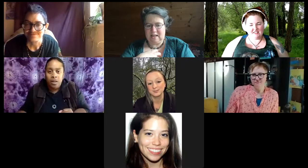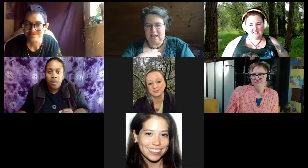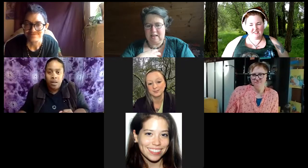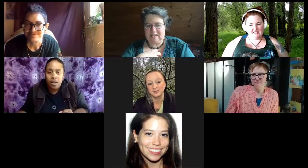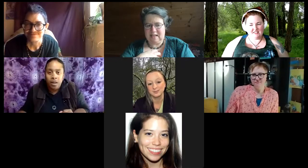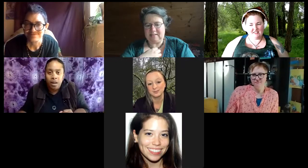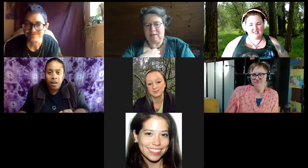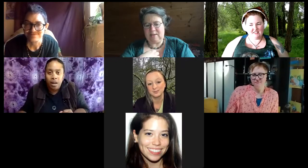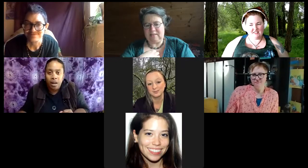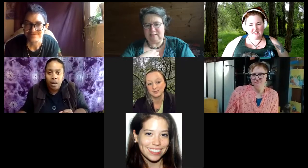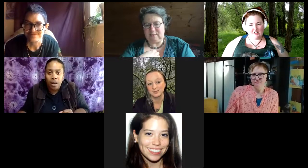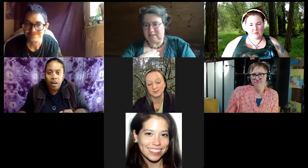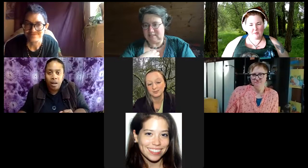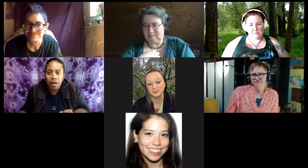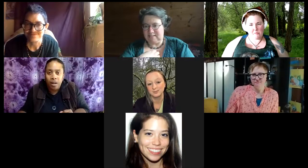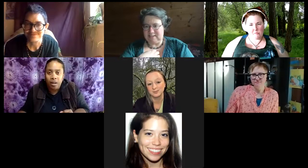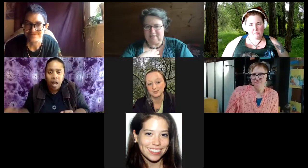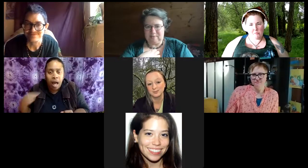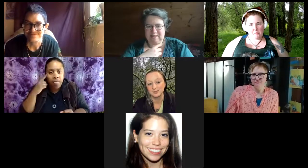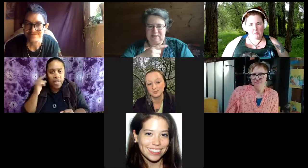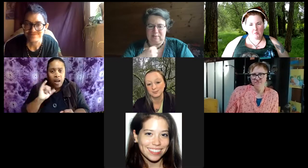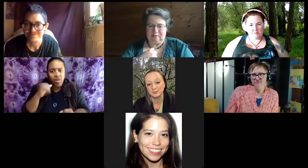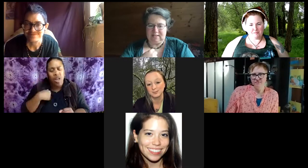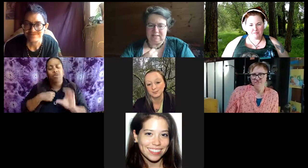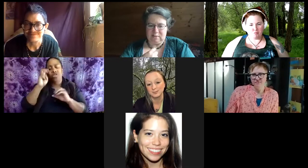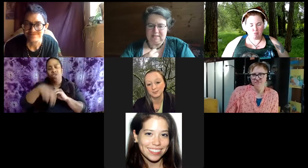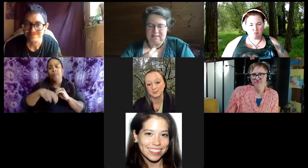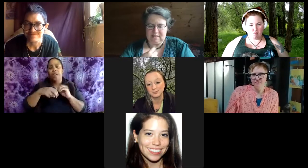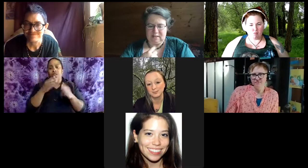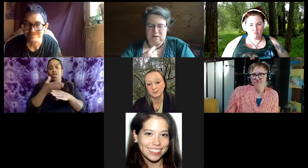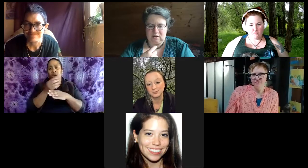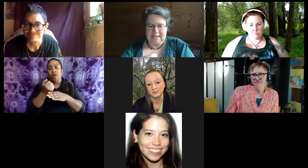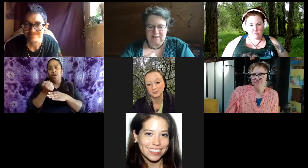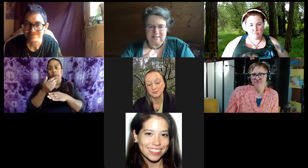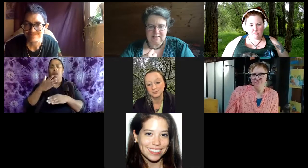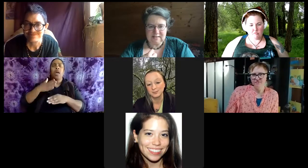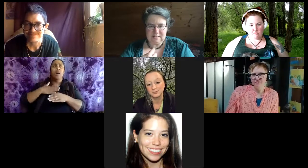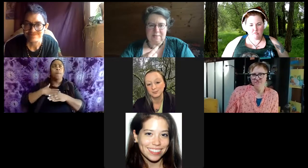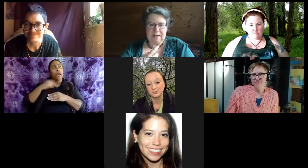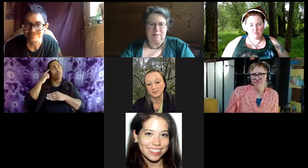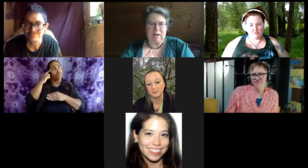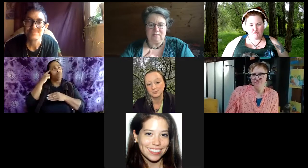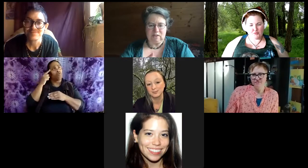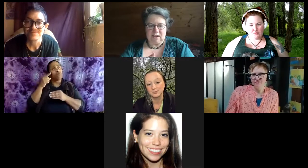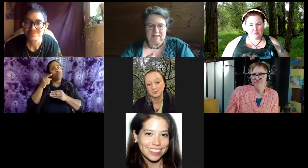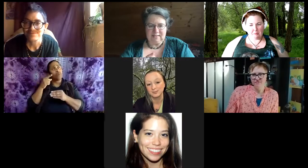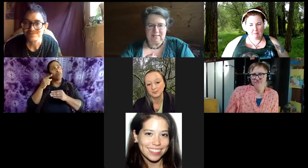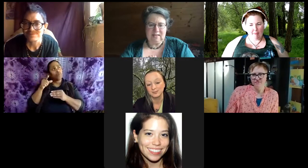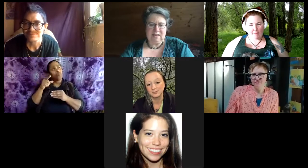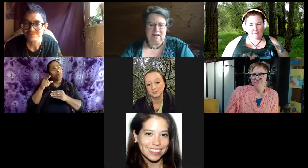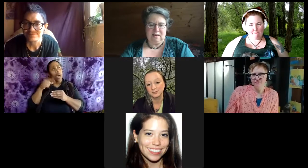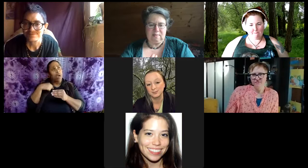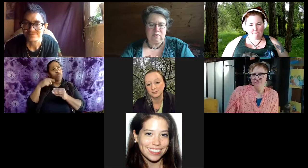Great. I say maybe also I'll just jump in and share a little bit. So Beverly, so my sense is that your talents and the way I read your